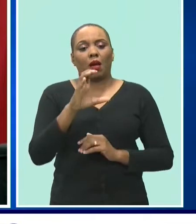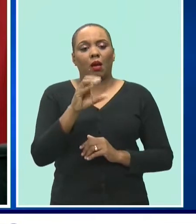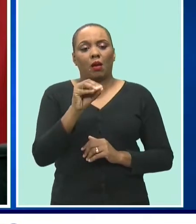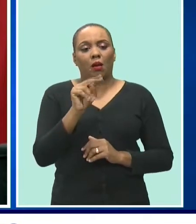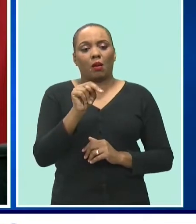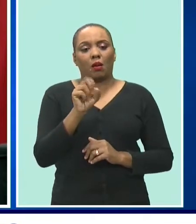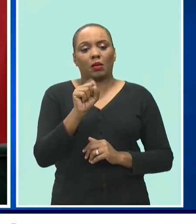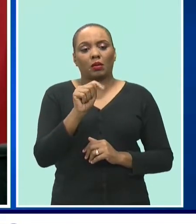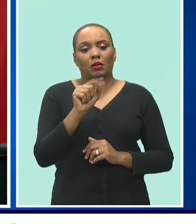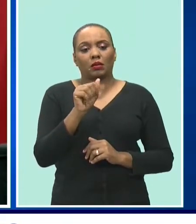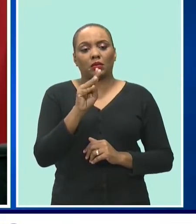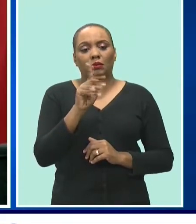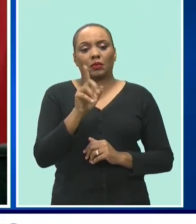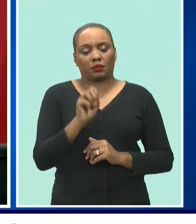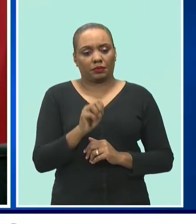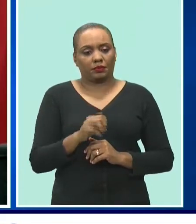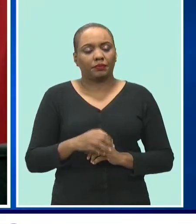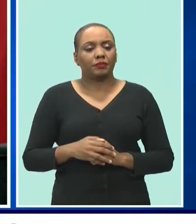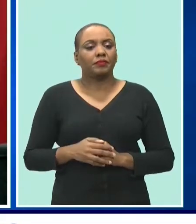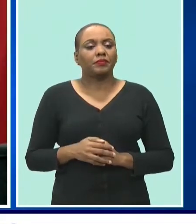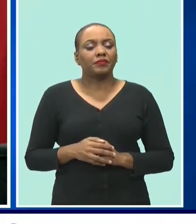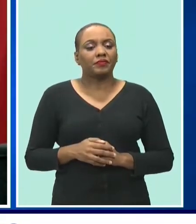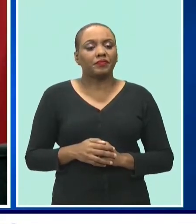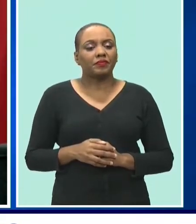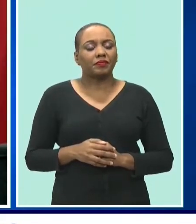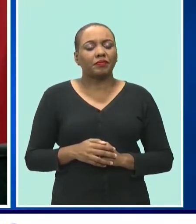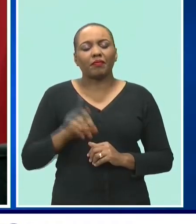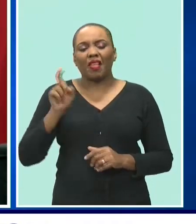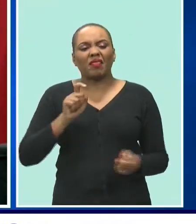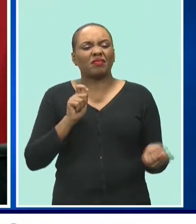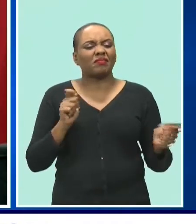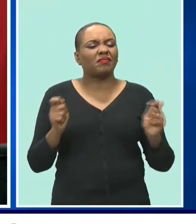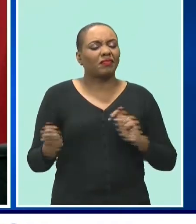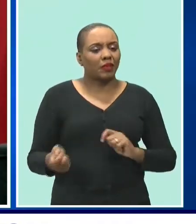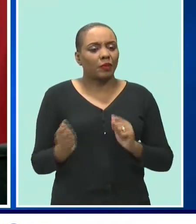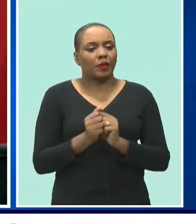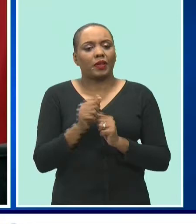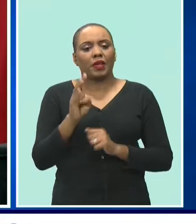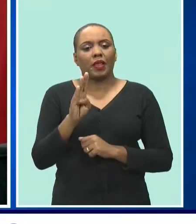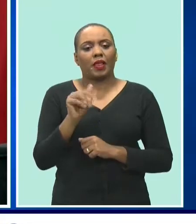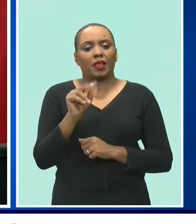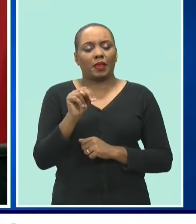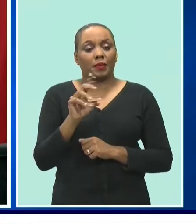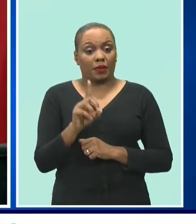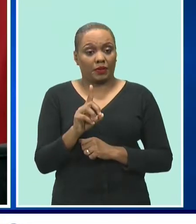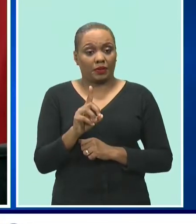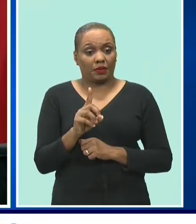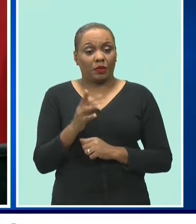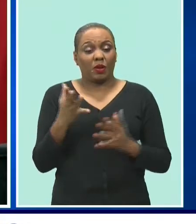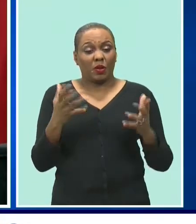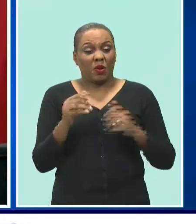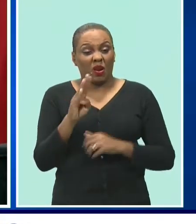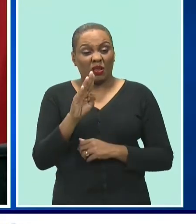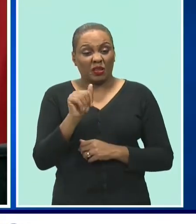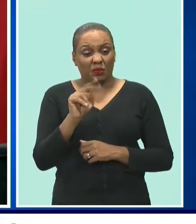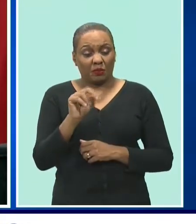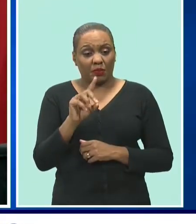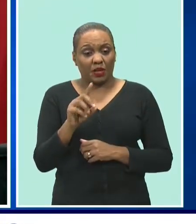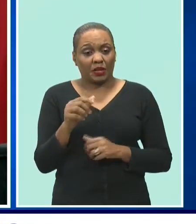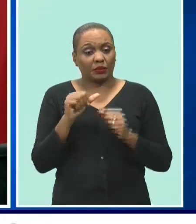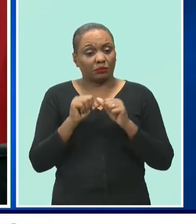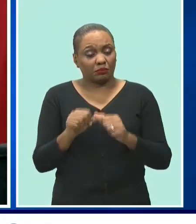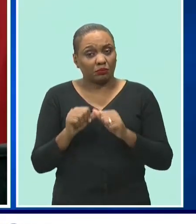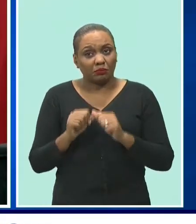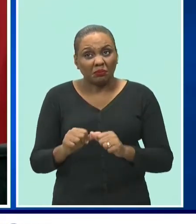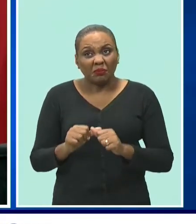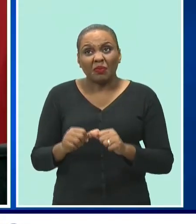force. This state of affairs must change if the band is to survive and perform the way they